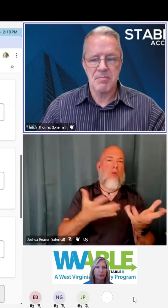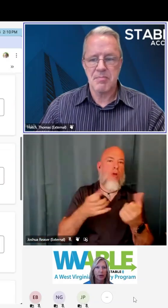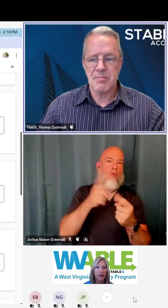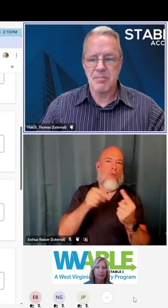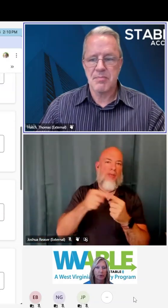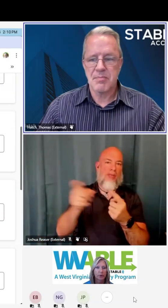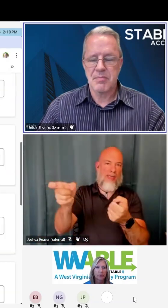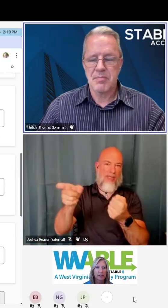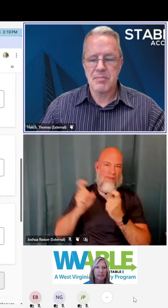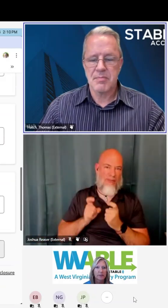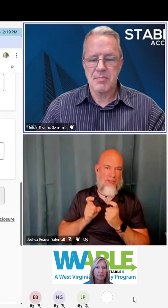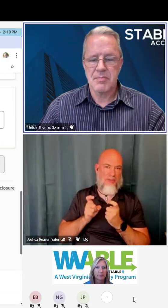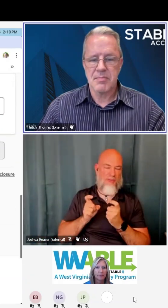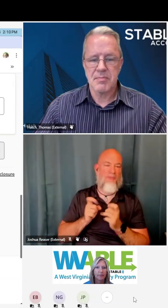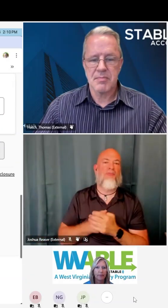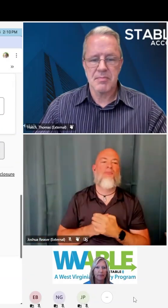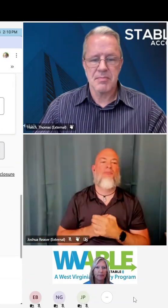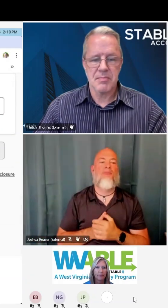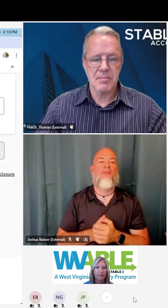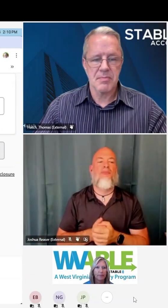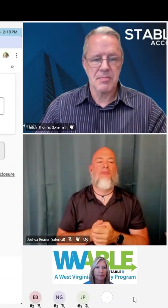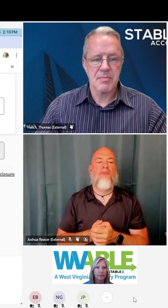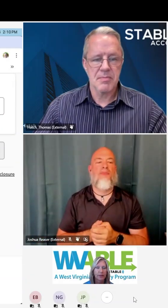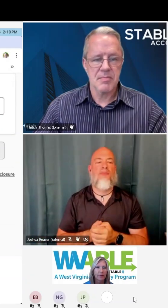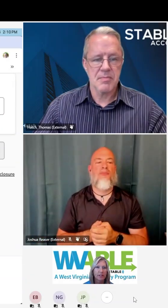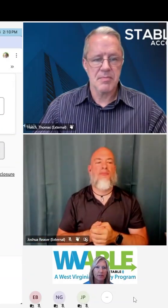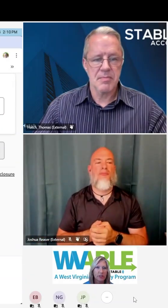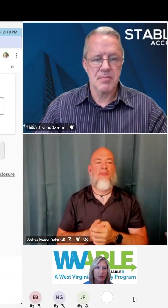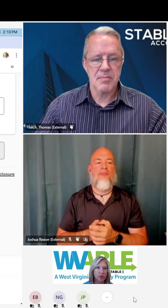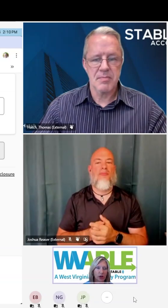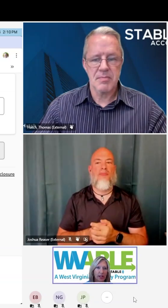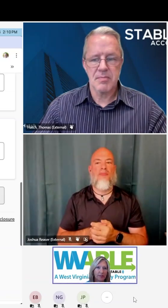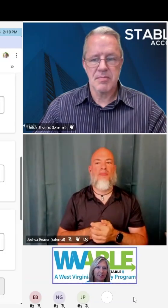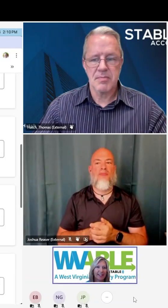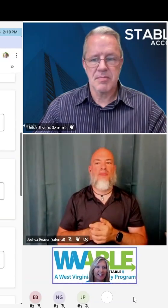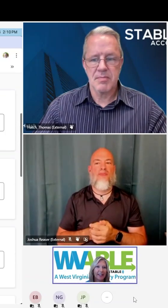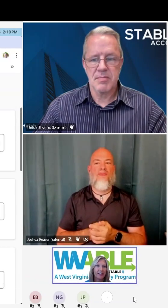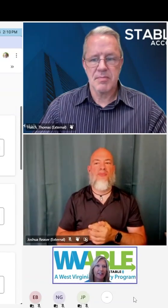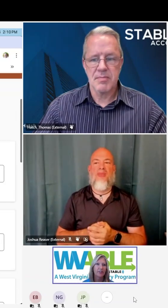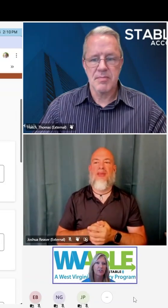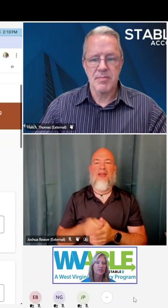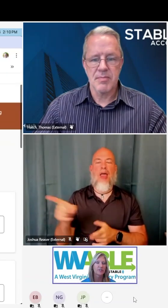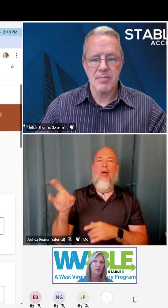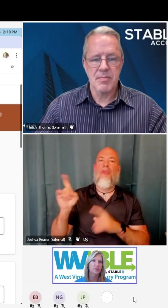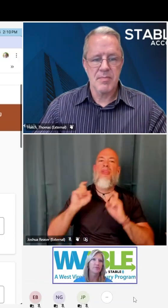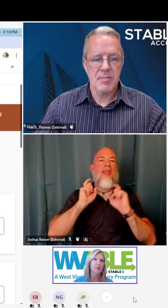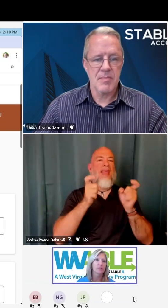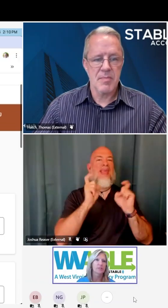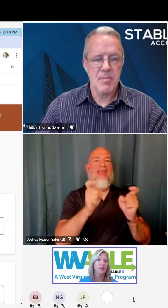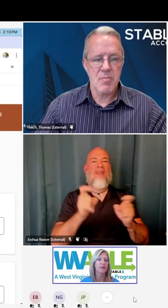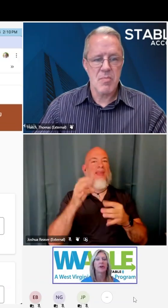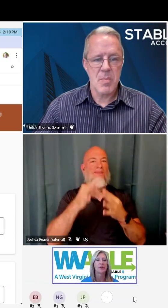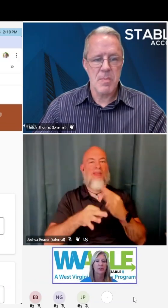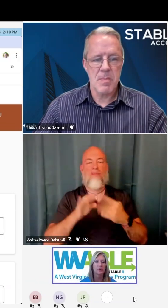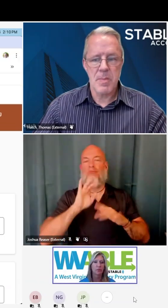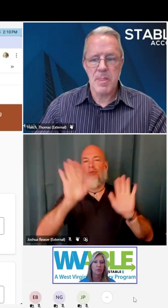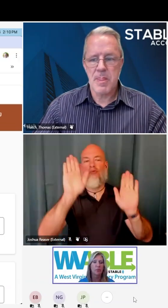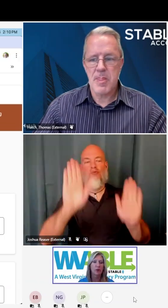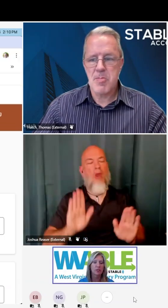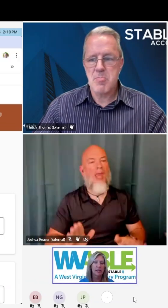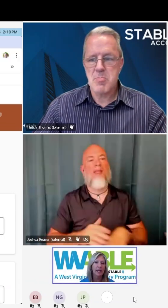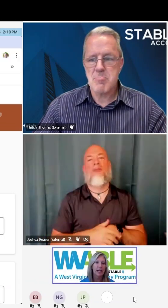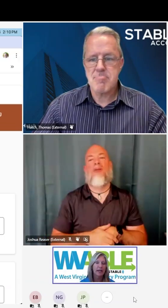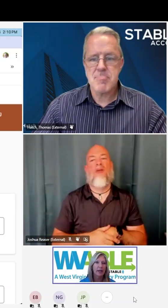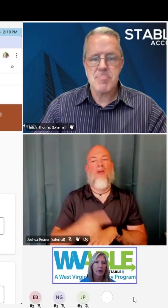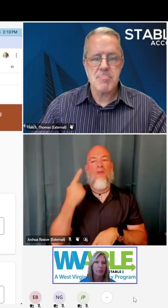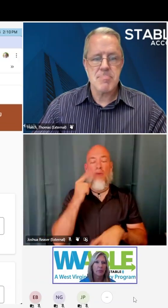The gifting feature is great. And just for those folks on the